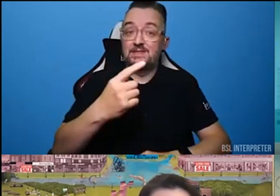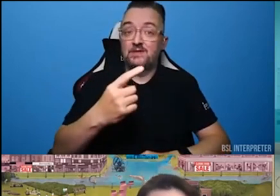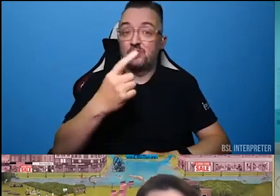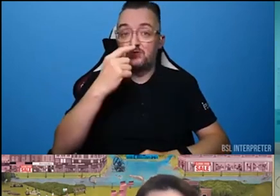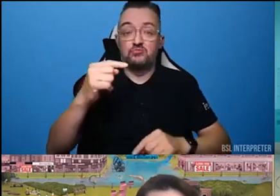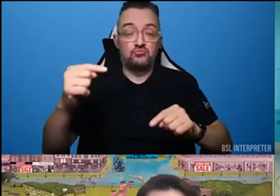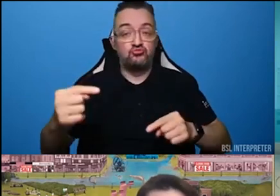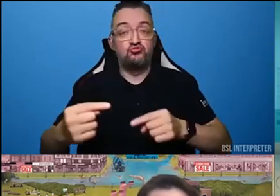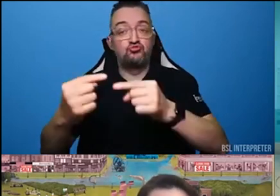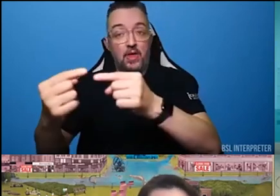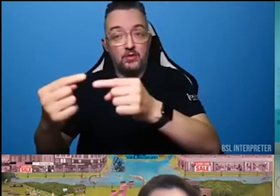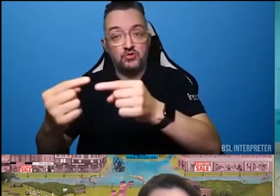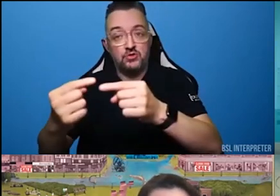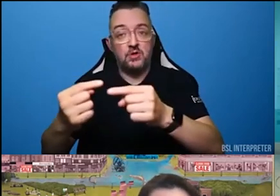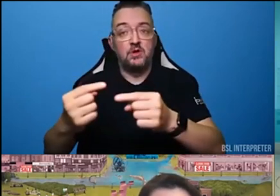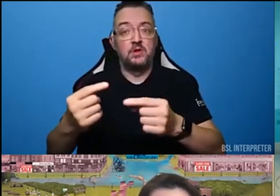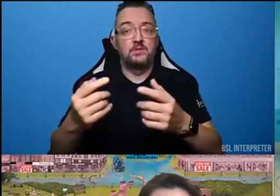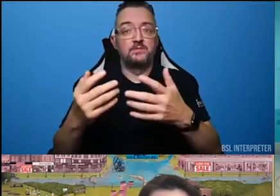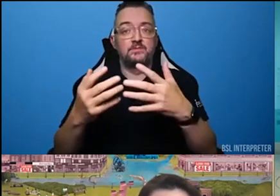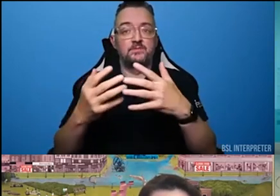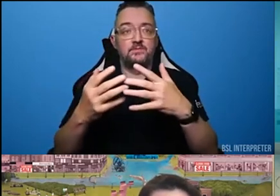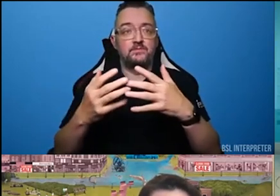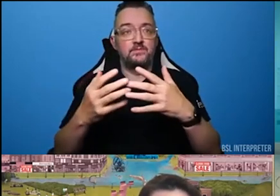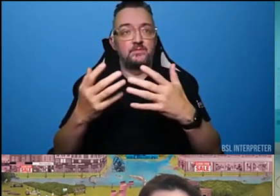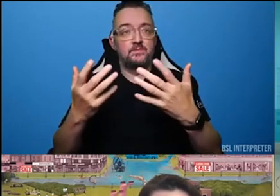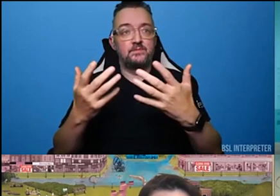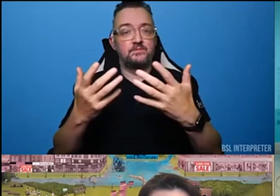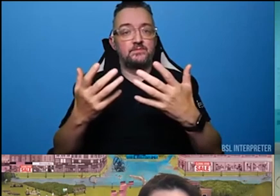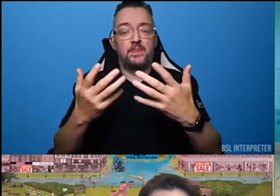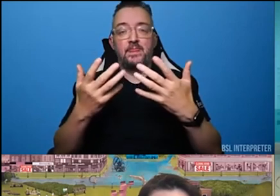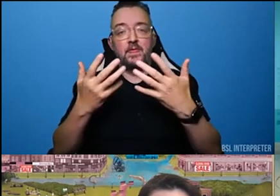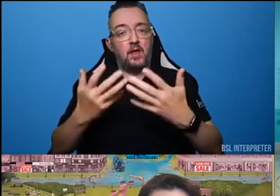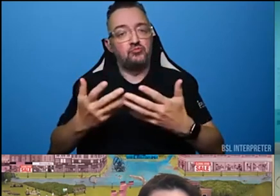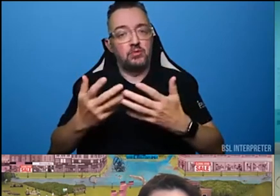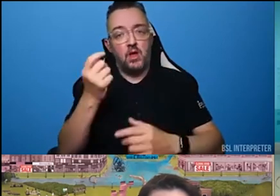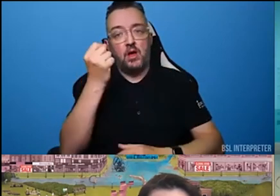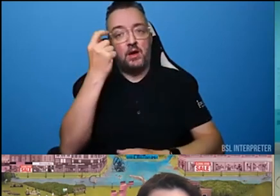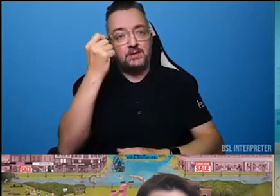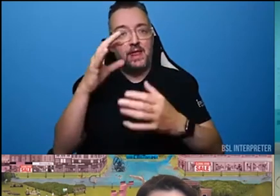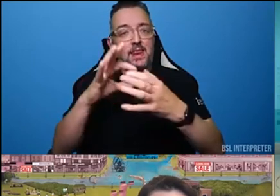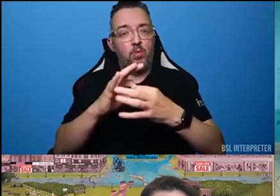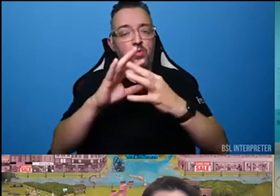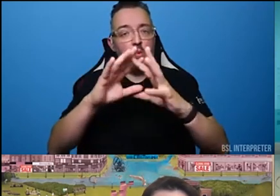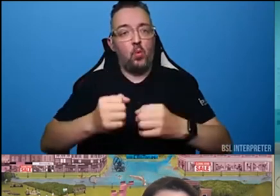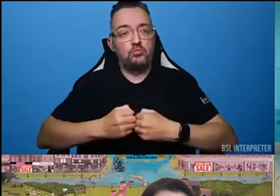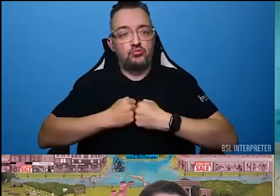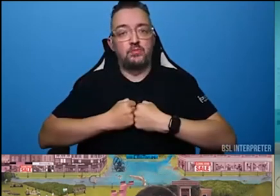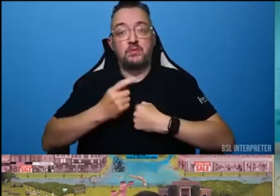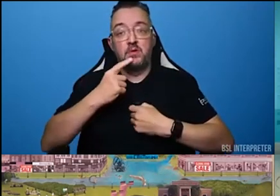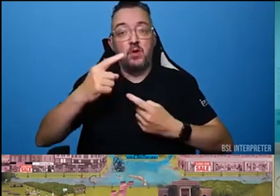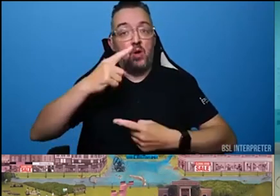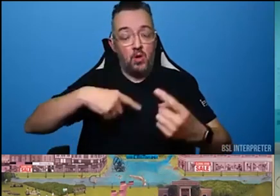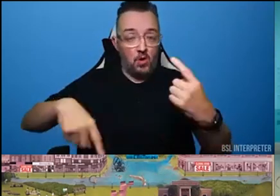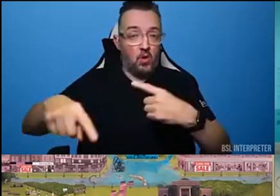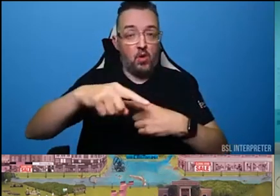the current understanding of ownership, but all of a sudden